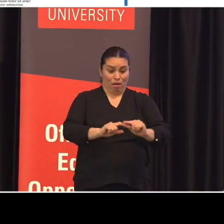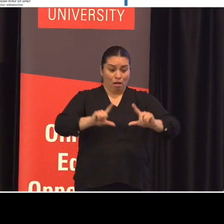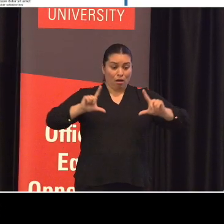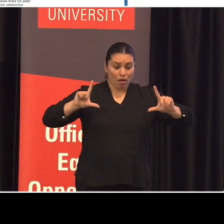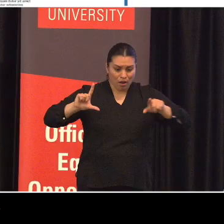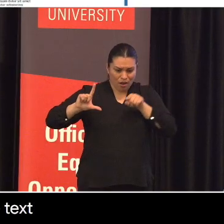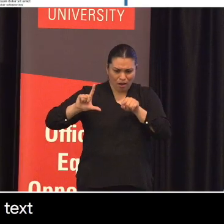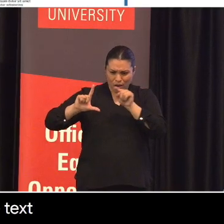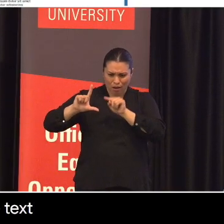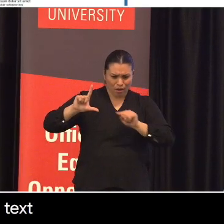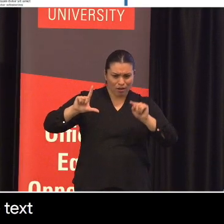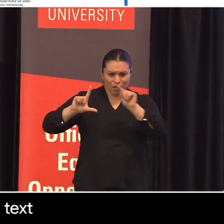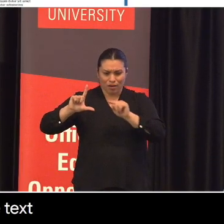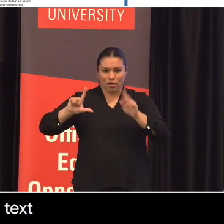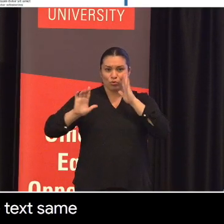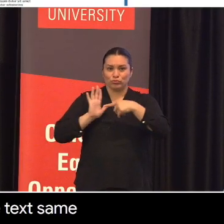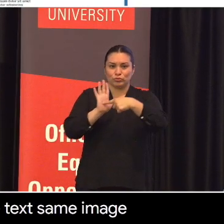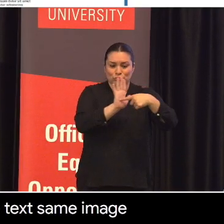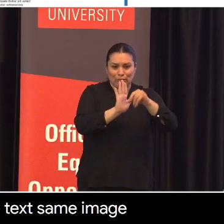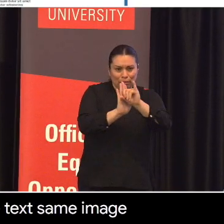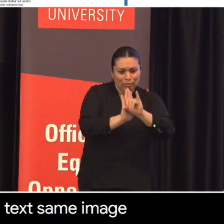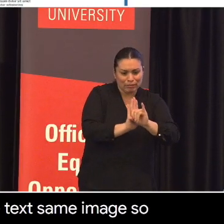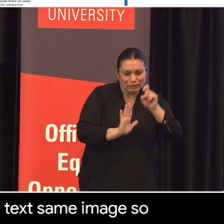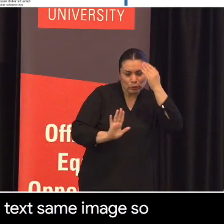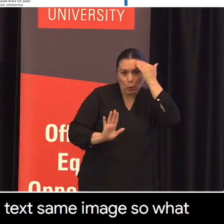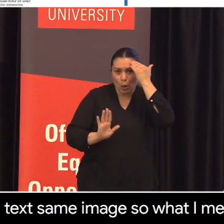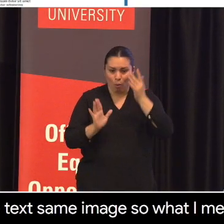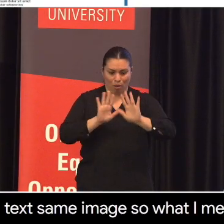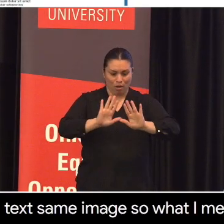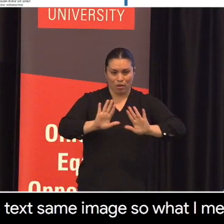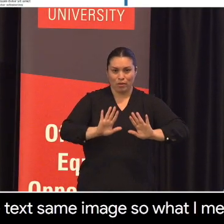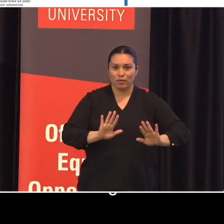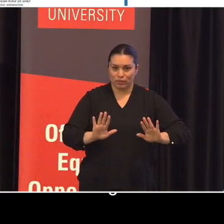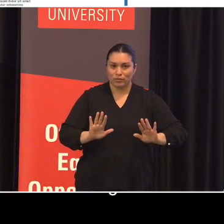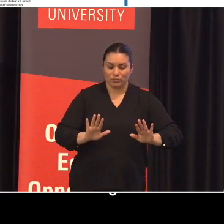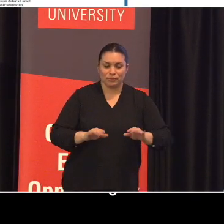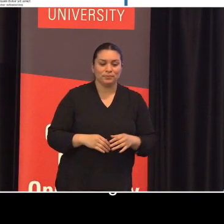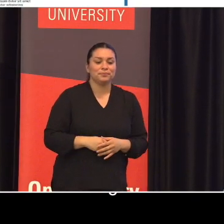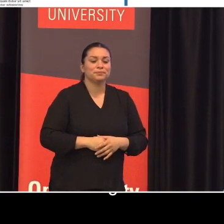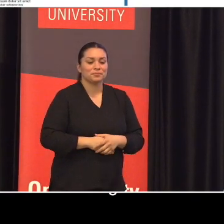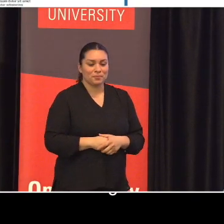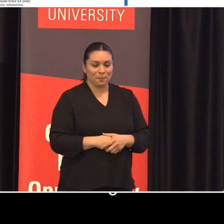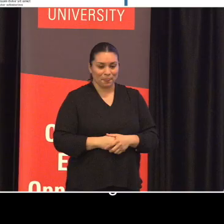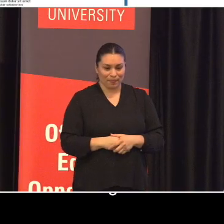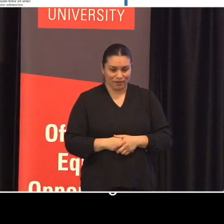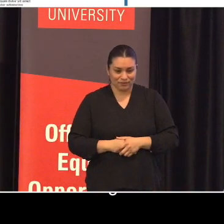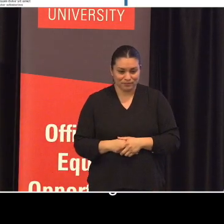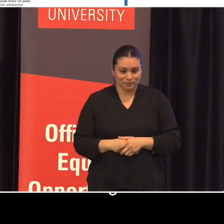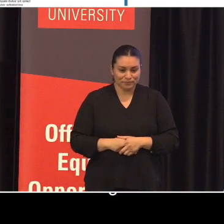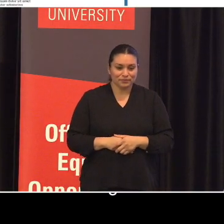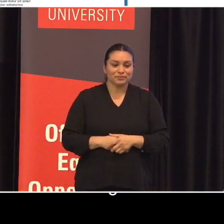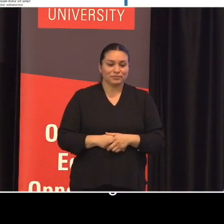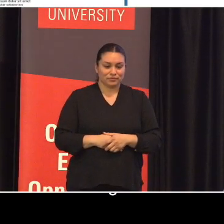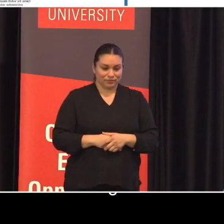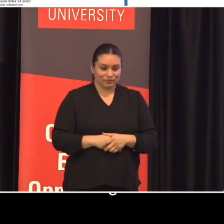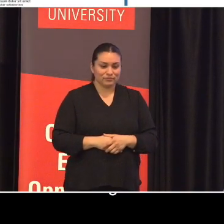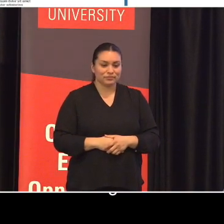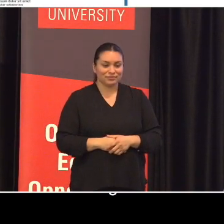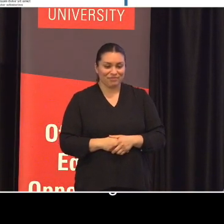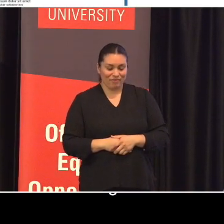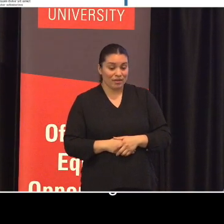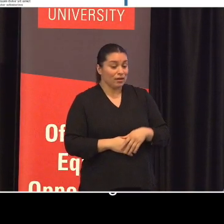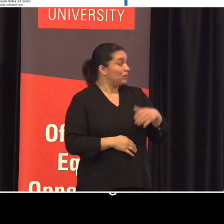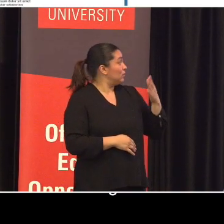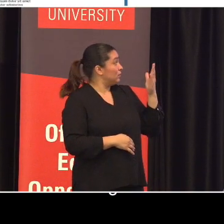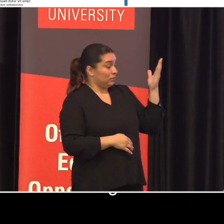alternative text, same image. So what I mean is, if we don't need the extra detail, don't put it in. That could